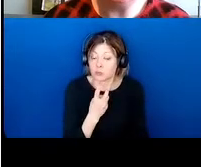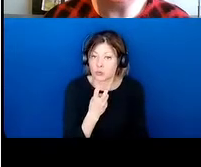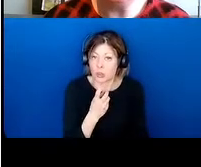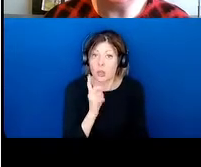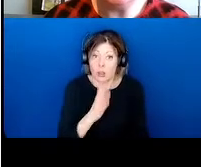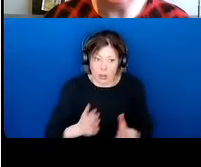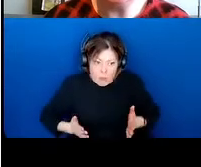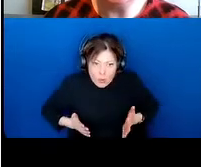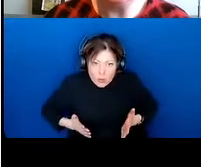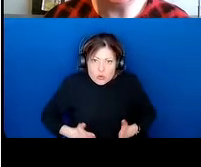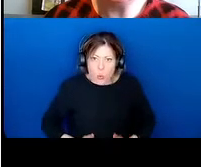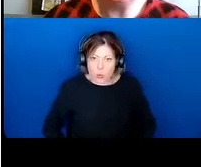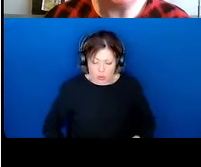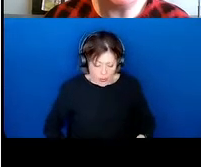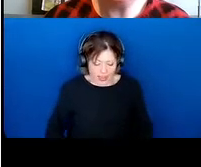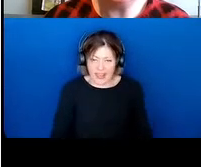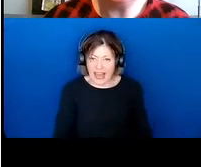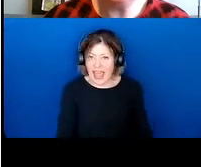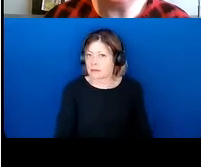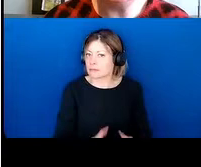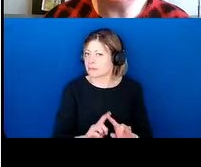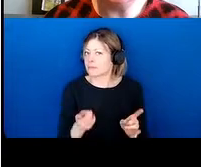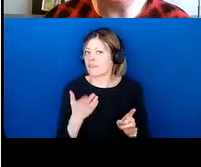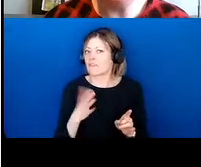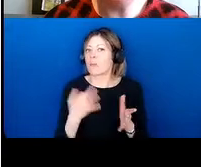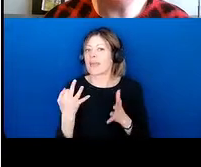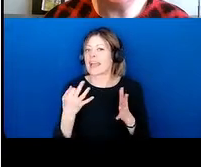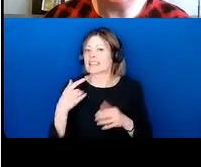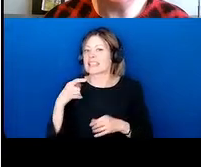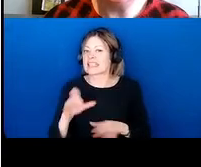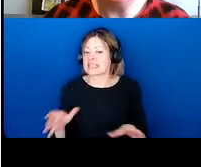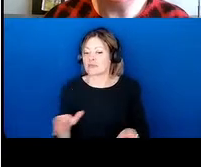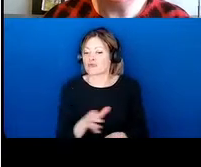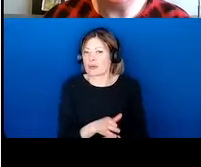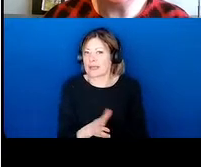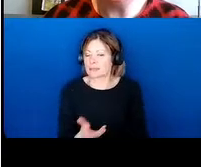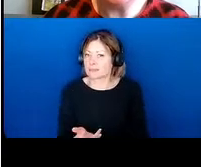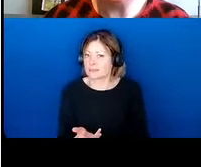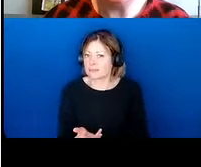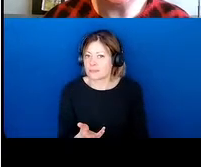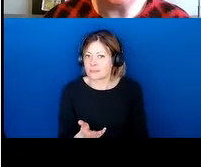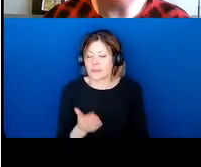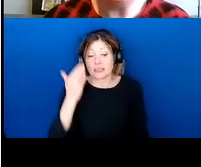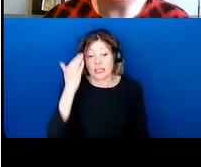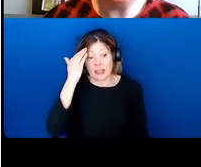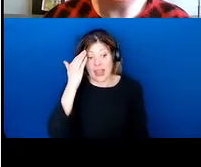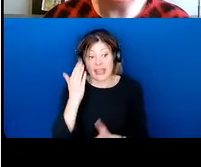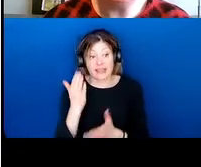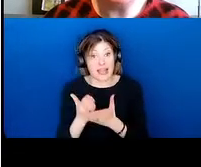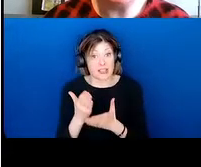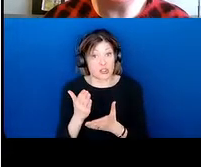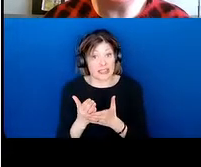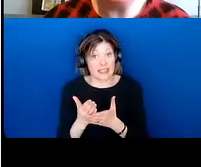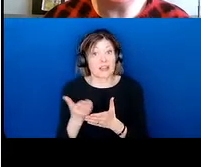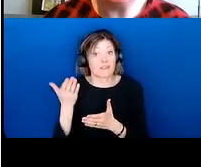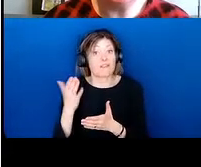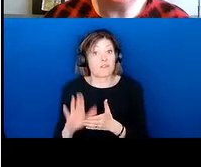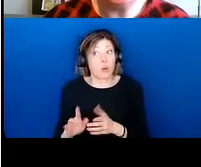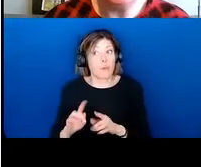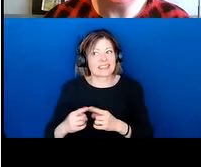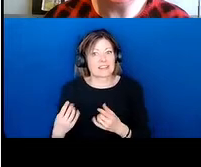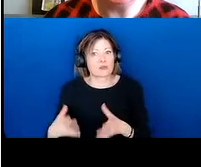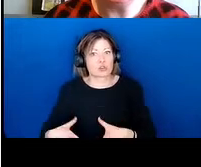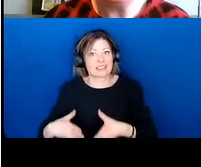torso and much of the legs date from the 18th century. The head actually came from the statue of a Roman